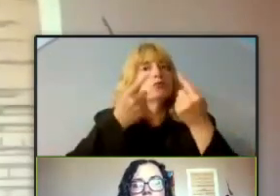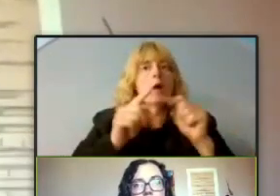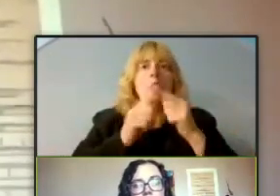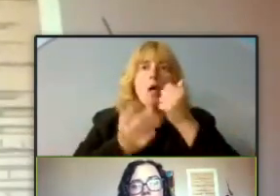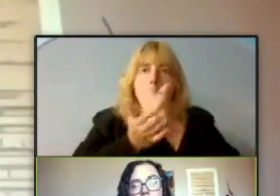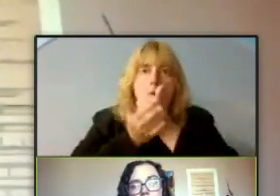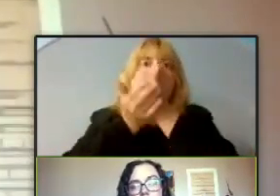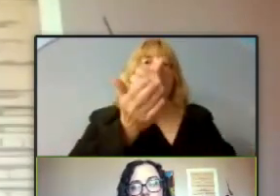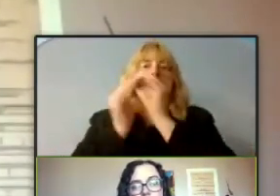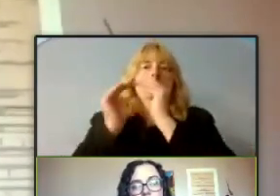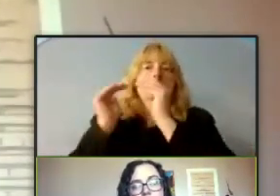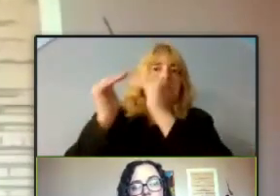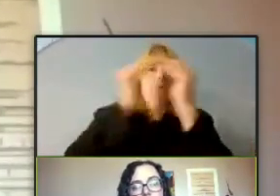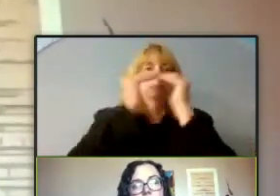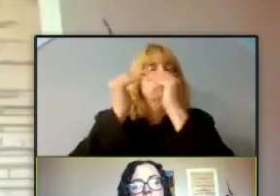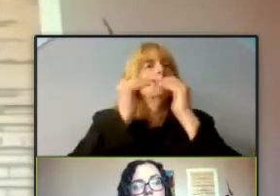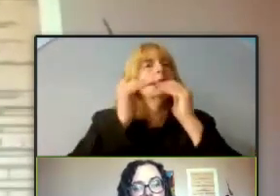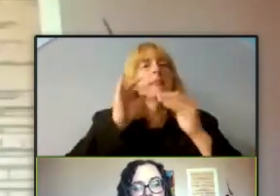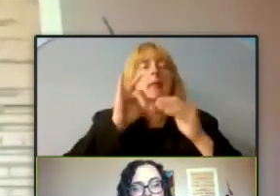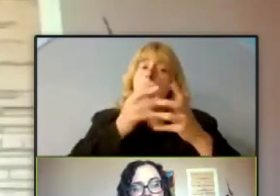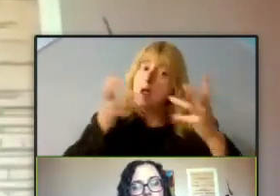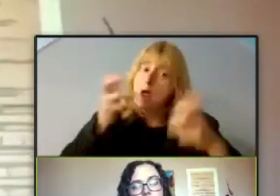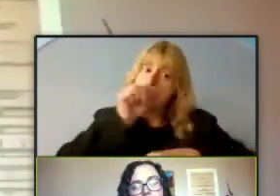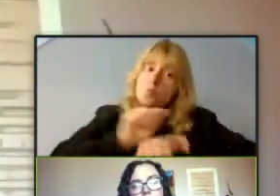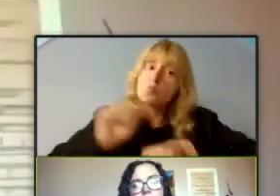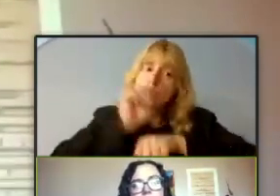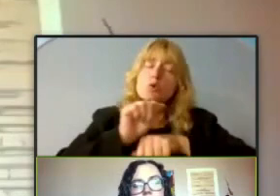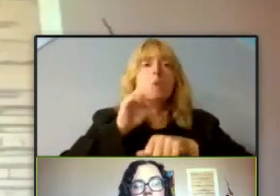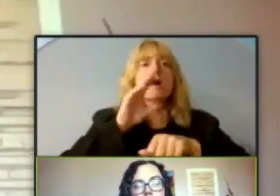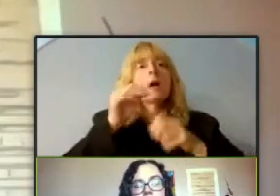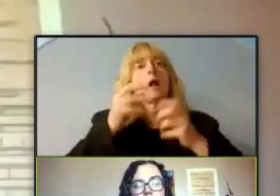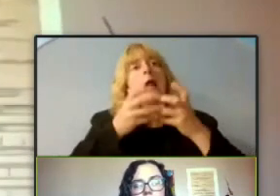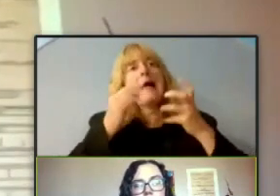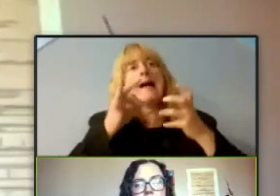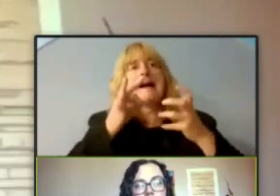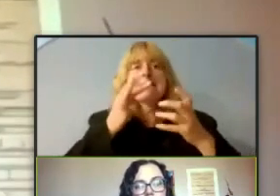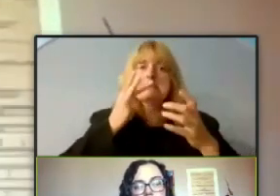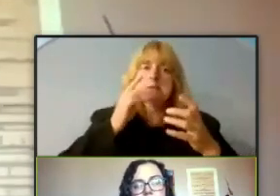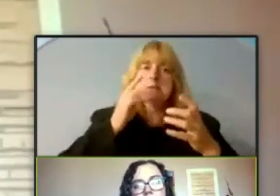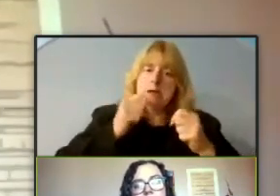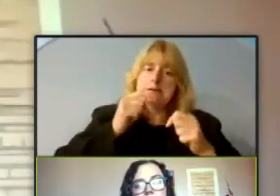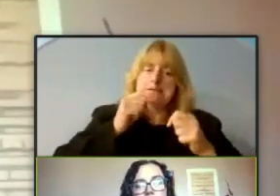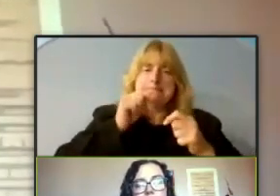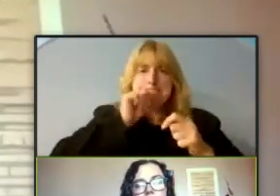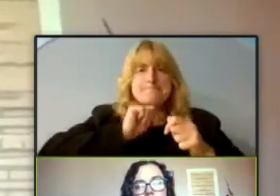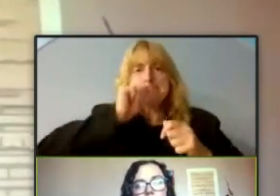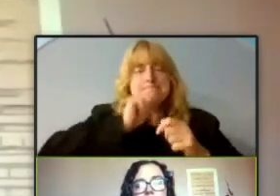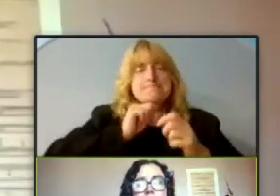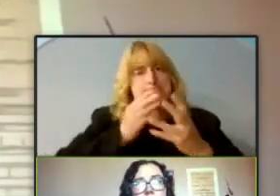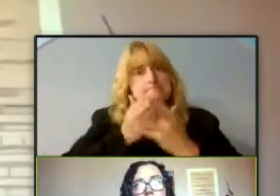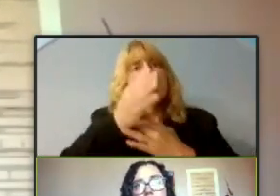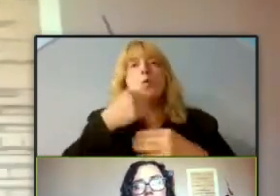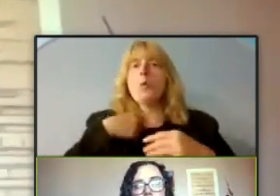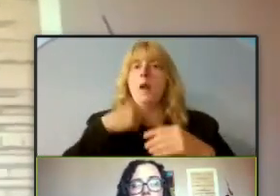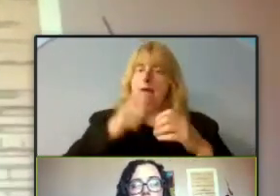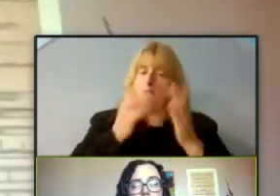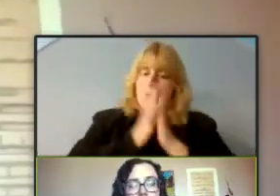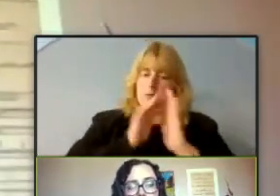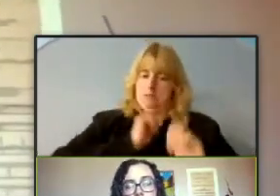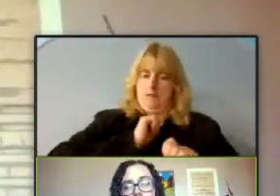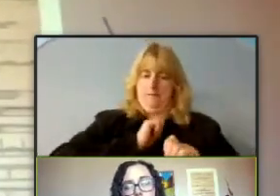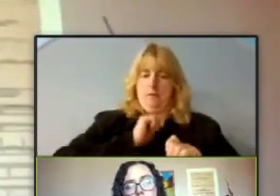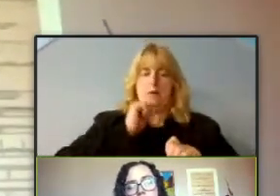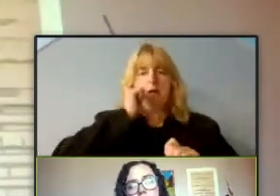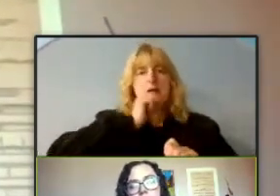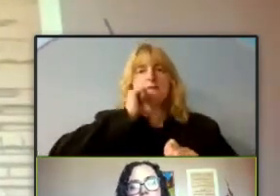it will ultimately be liberating for ourselves and for our Black and brown siblings. We need to ask ourselves every day, what does it mean to be white